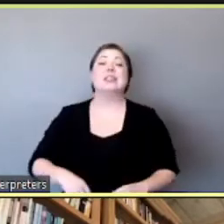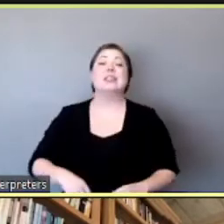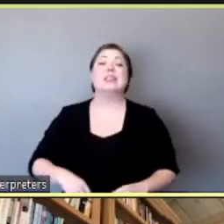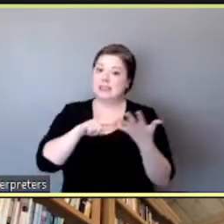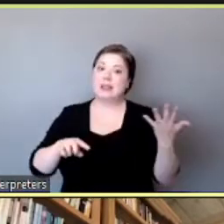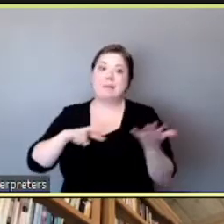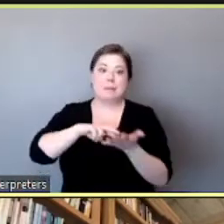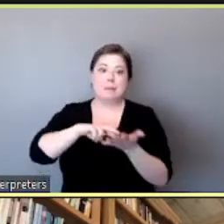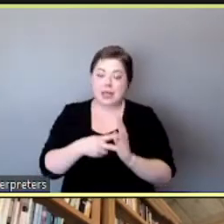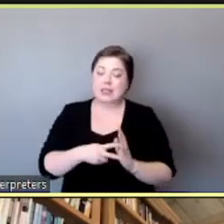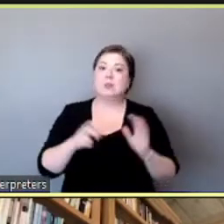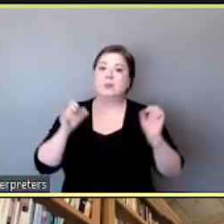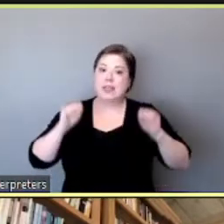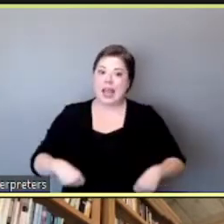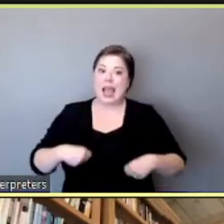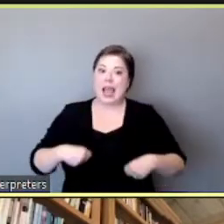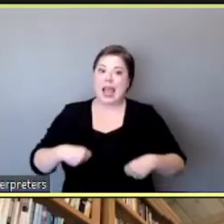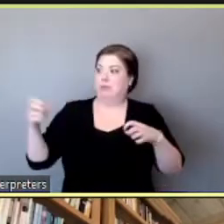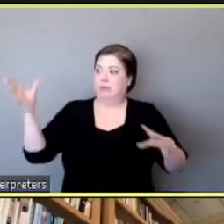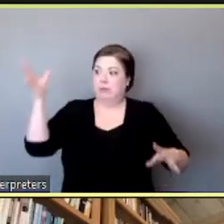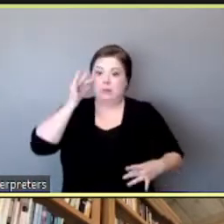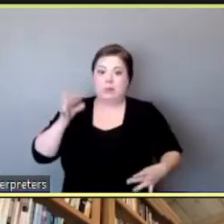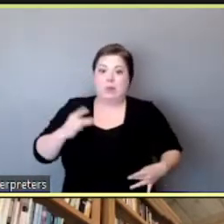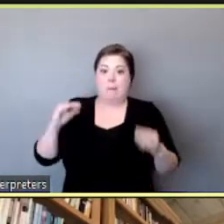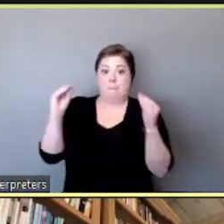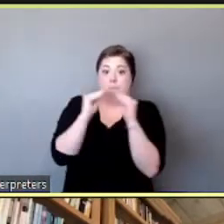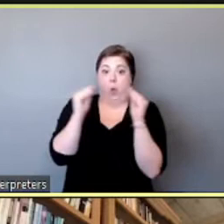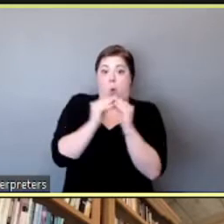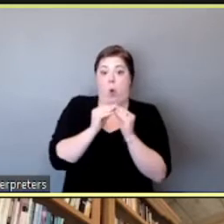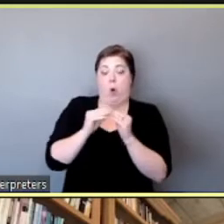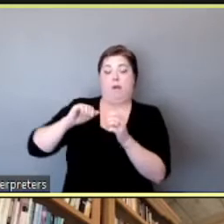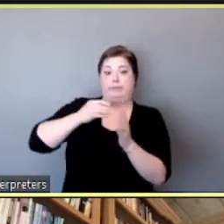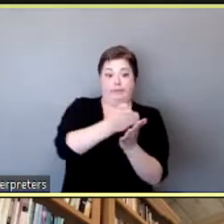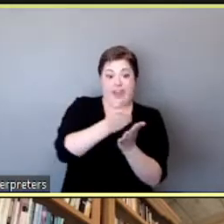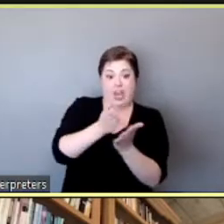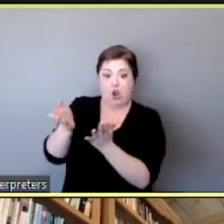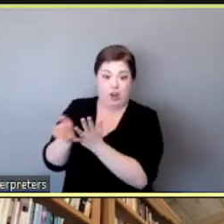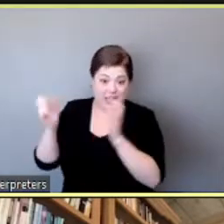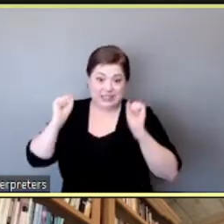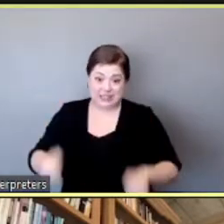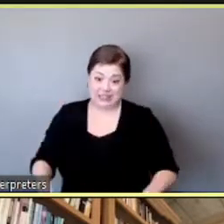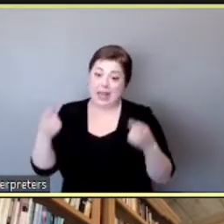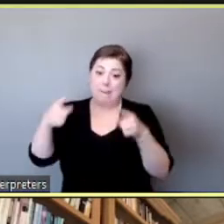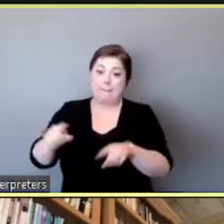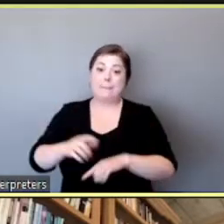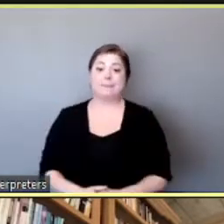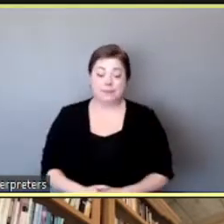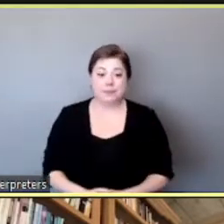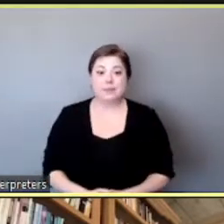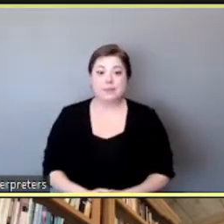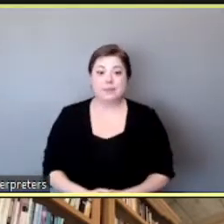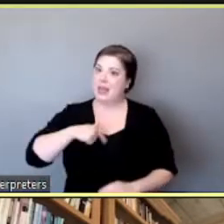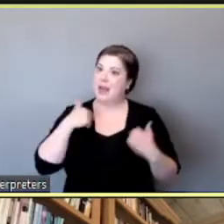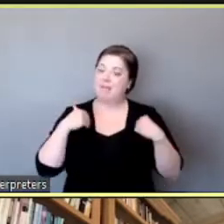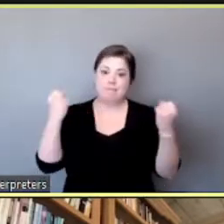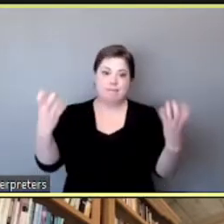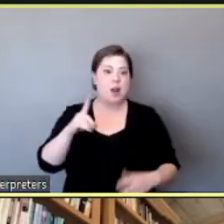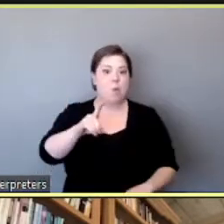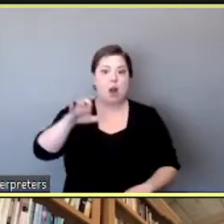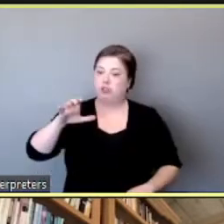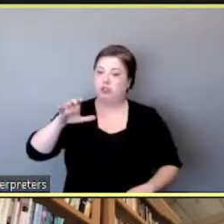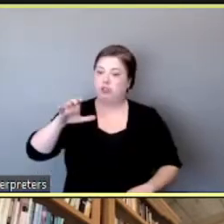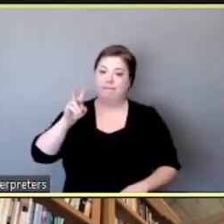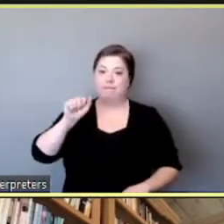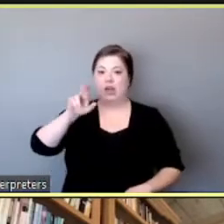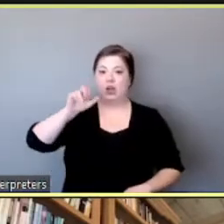variants we can produce. And, you know, we have hundreds and hundreds of variants of coronavirus, but the Alpha one had a